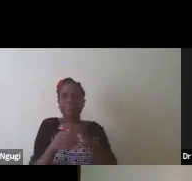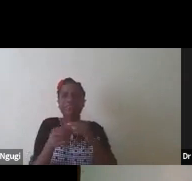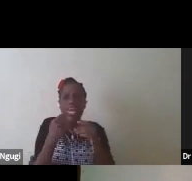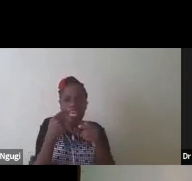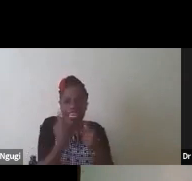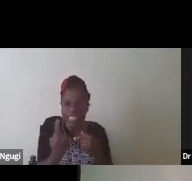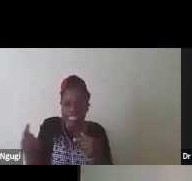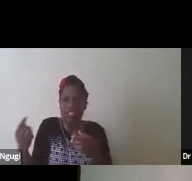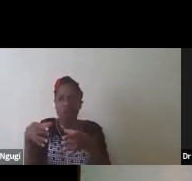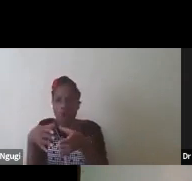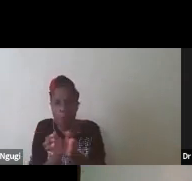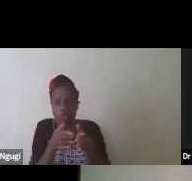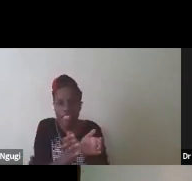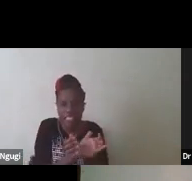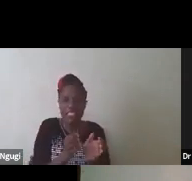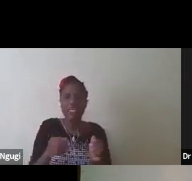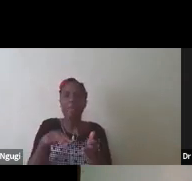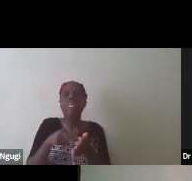community. And that's already